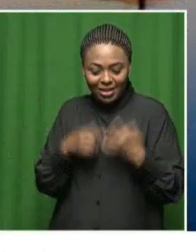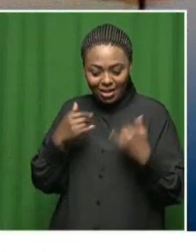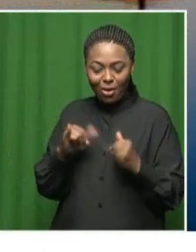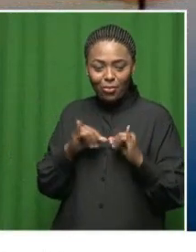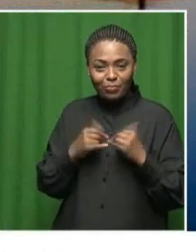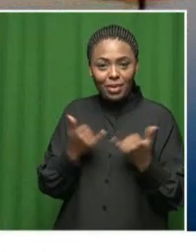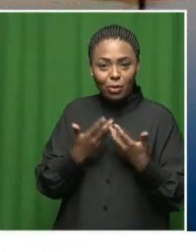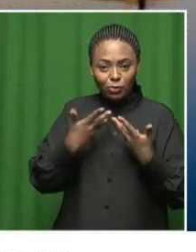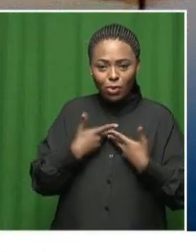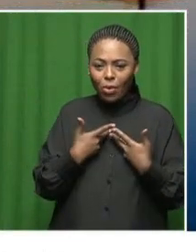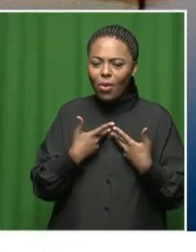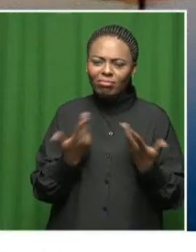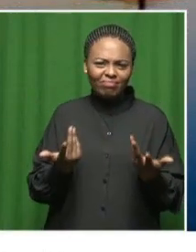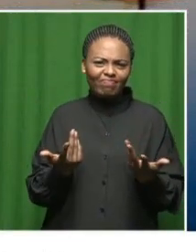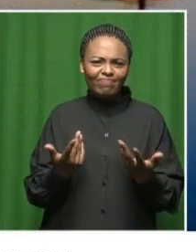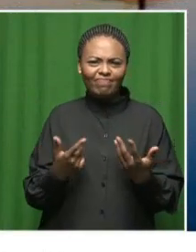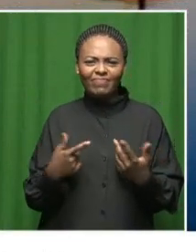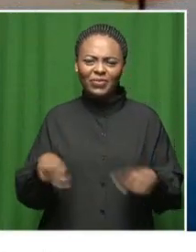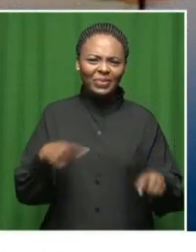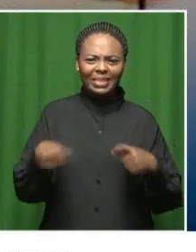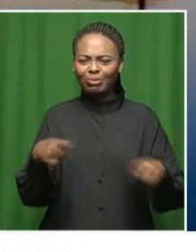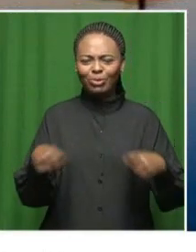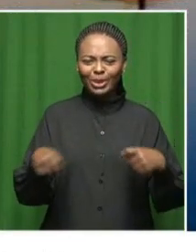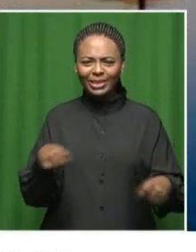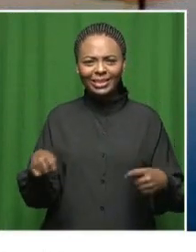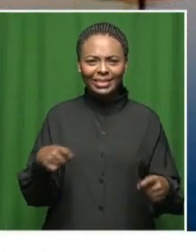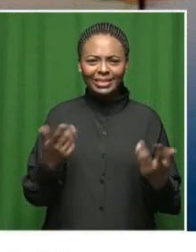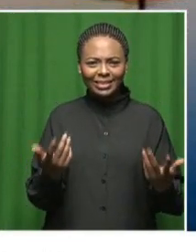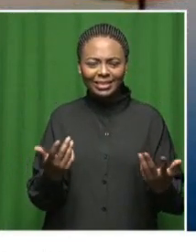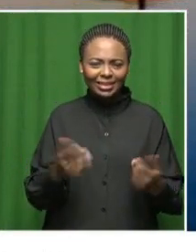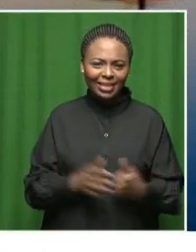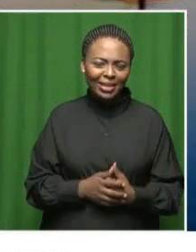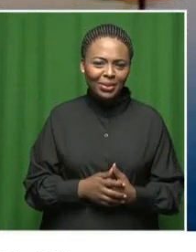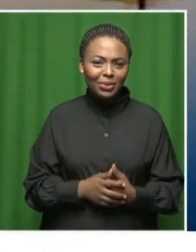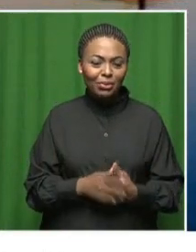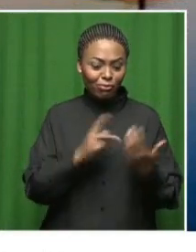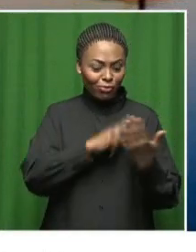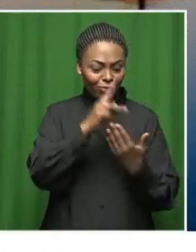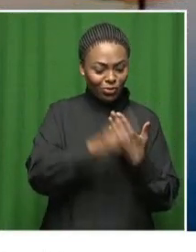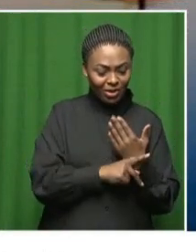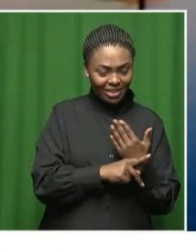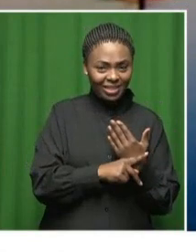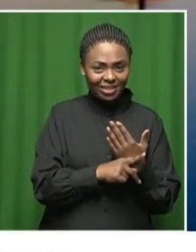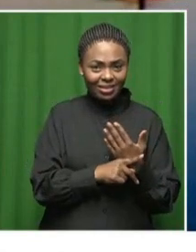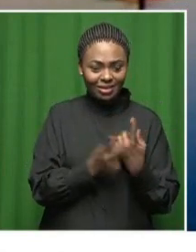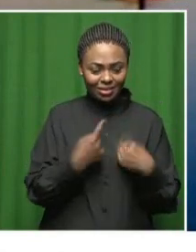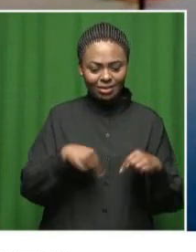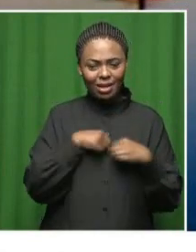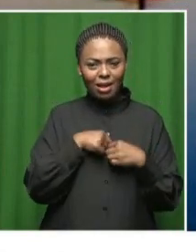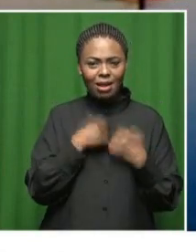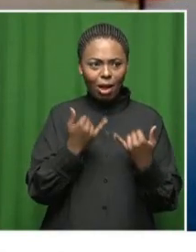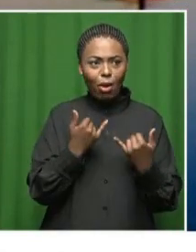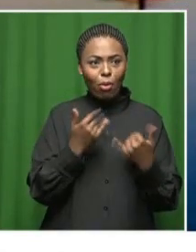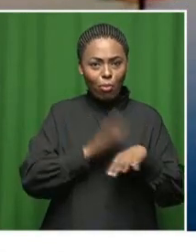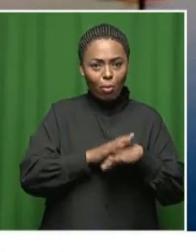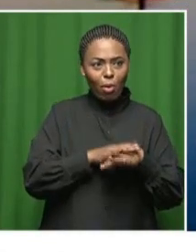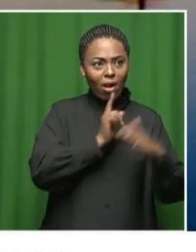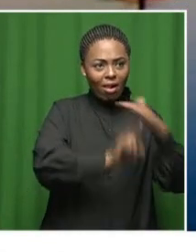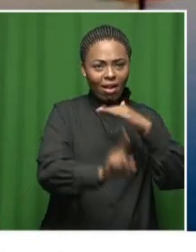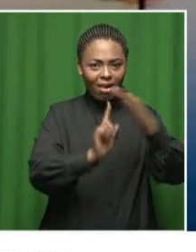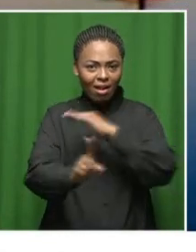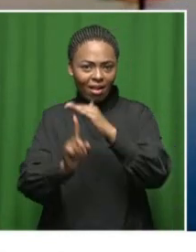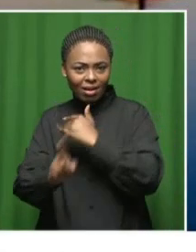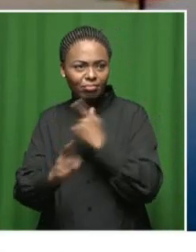in the space, and also we. Besides this project, which was the first of its kind as well for us as well, where we're going out to communities in